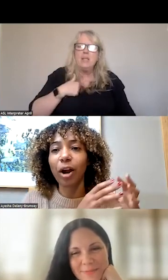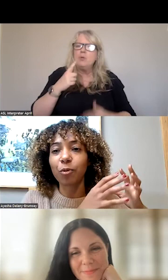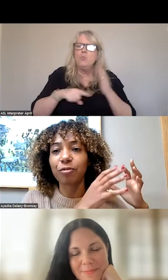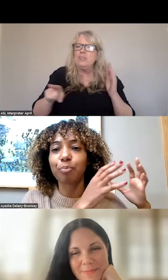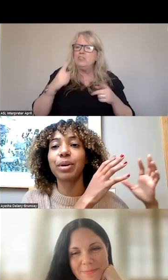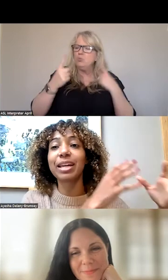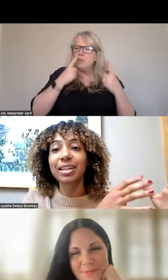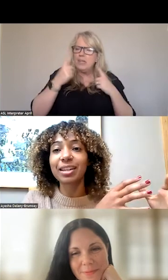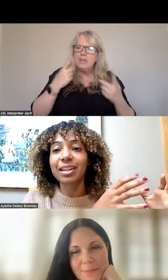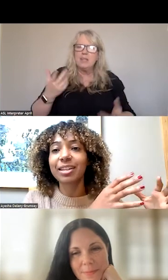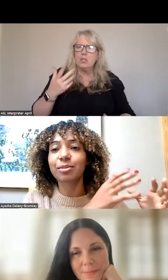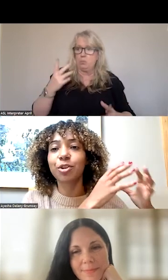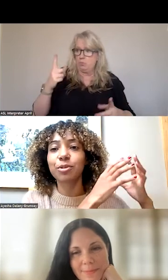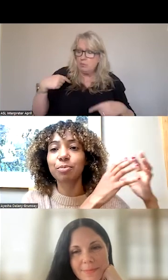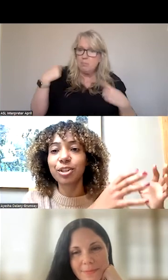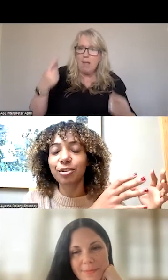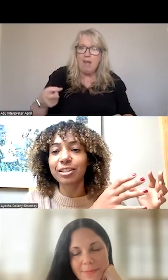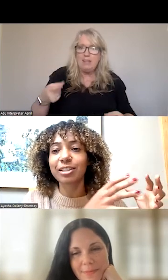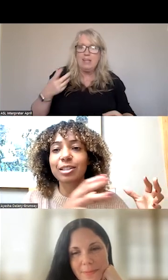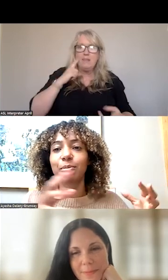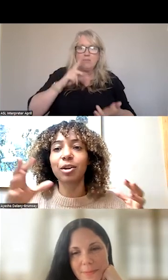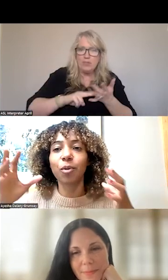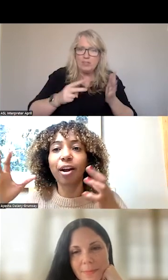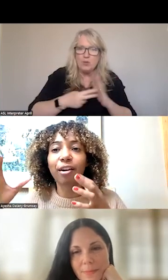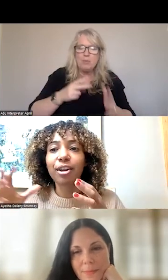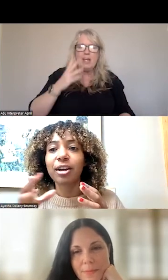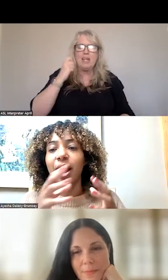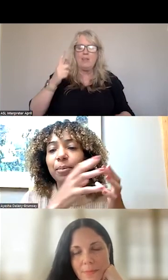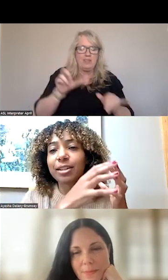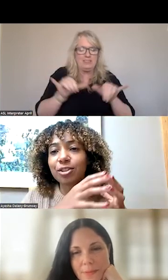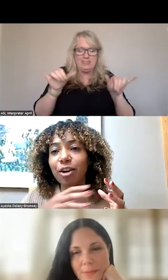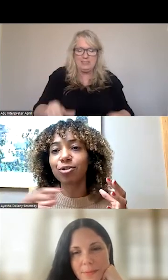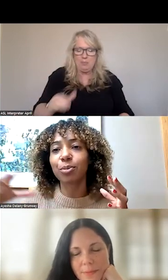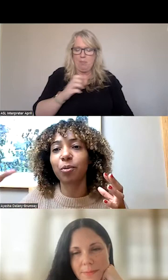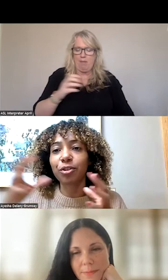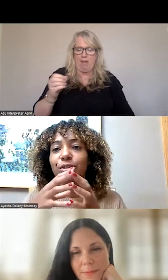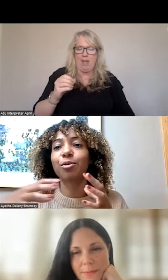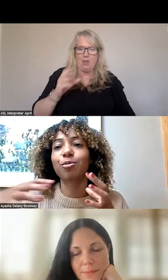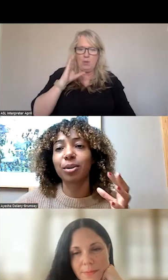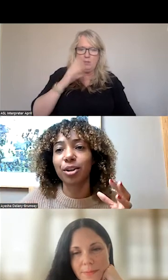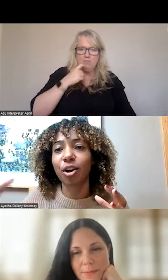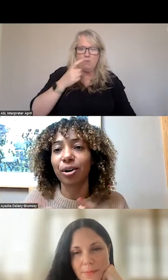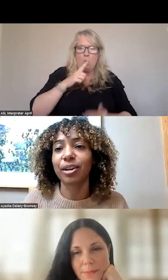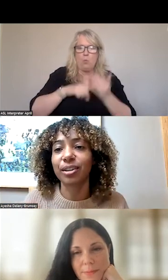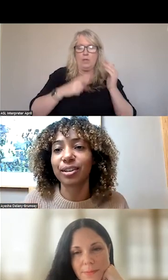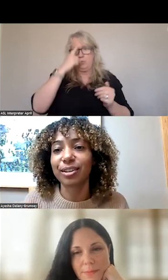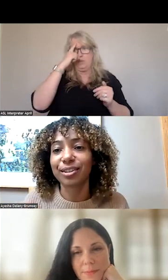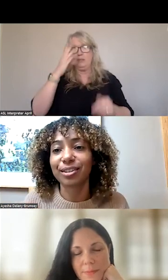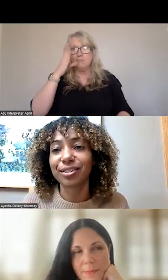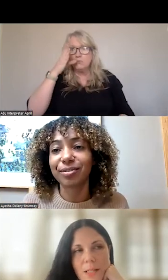of where we've been in terms of building a crisis system, and where it tells you about where you think we're going to be